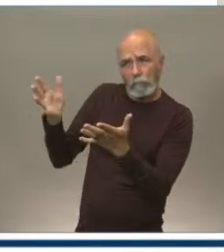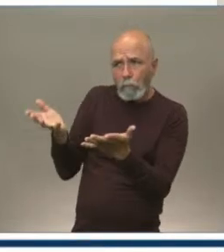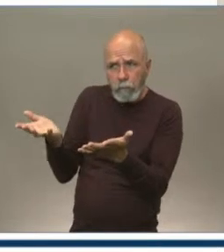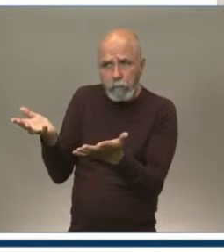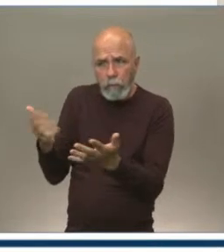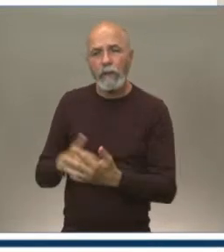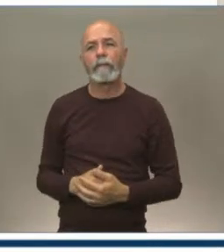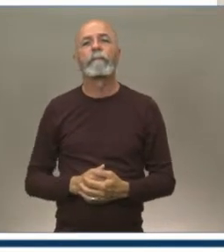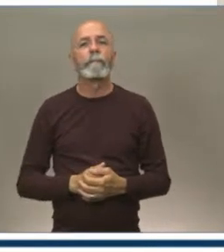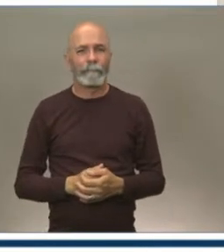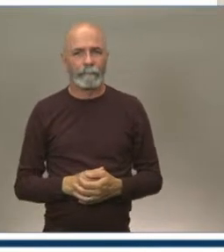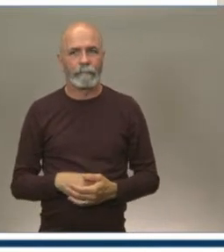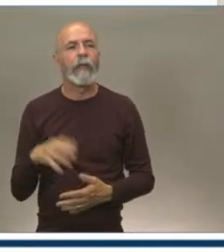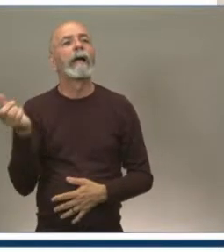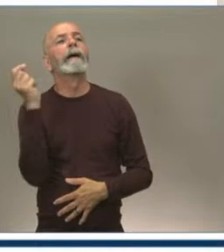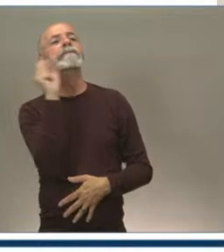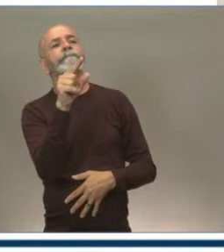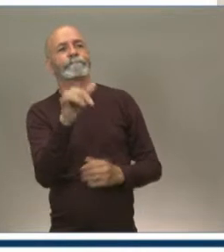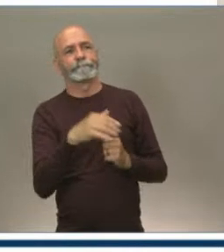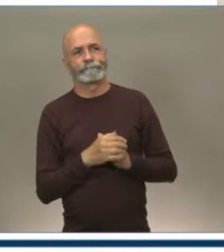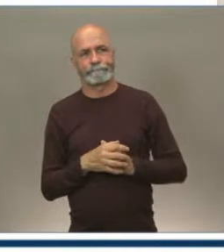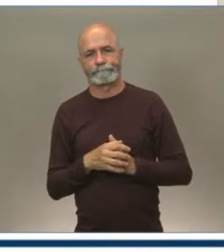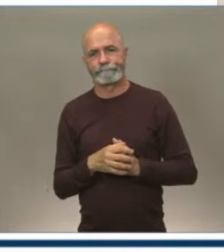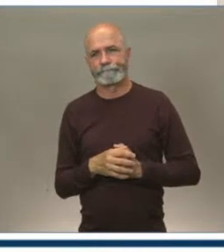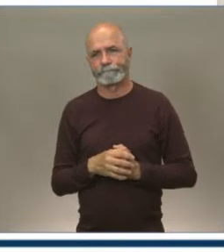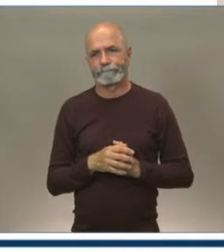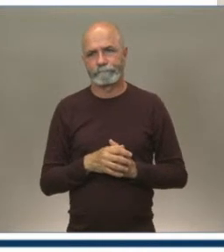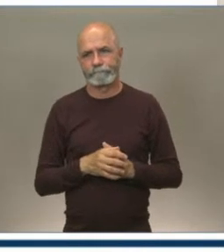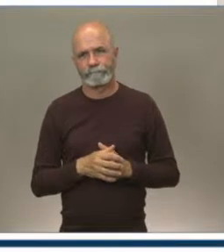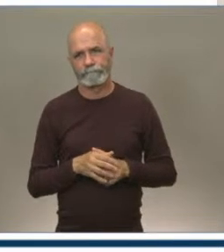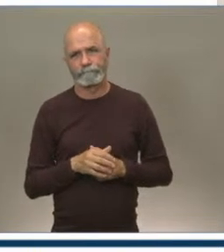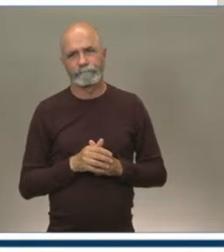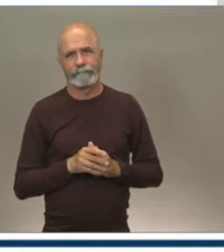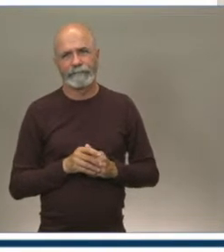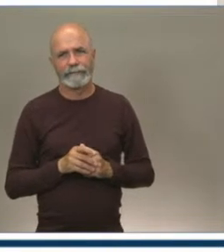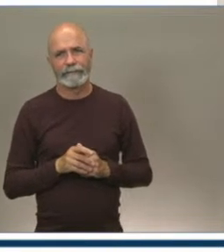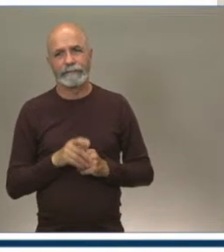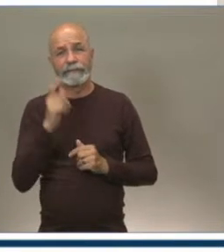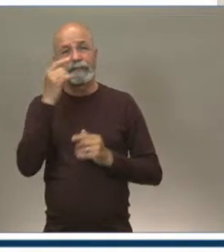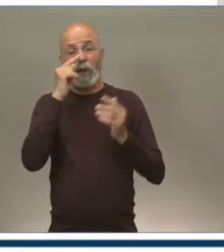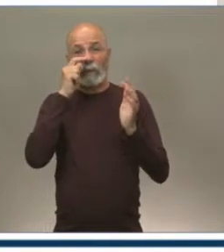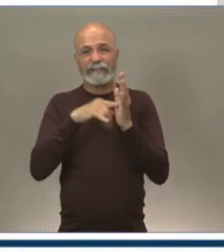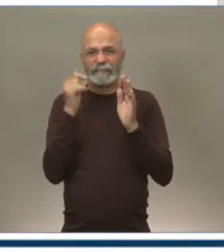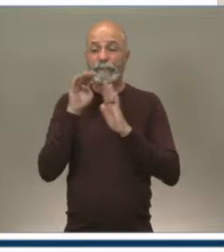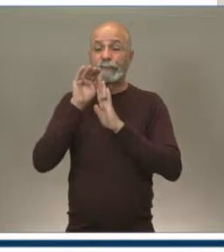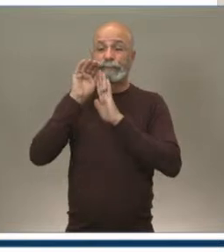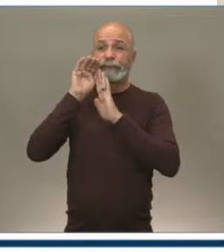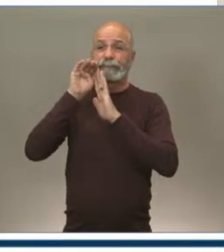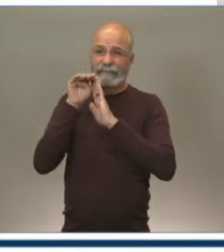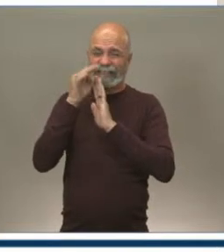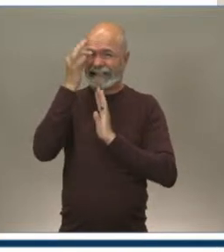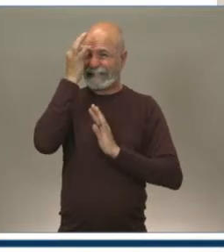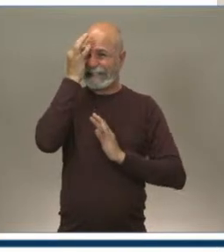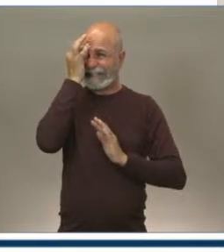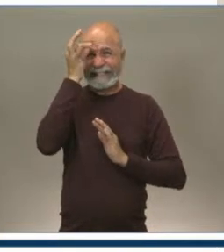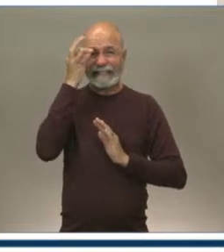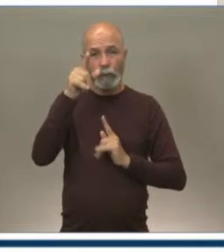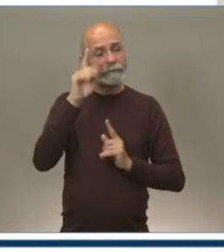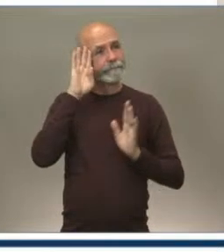Adrian. And given that the trend downwards is slower than expected, what is the plan for the end of the school